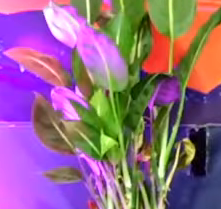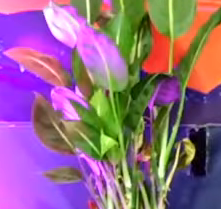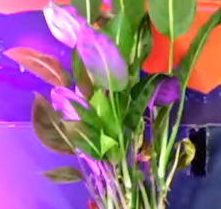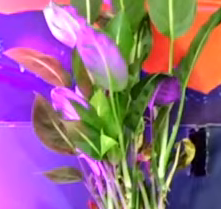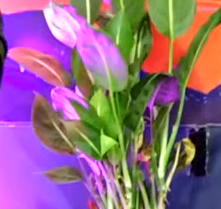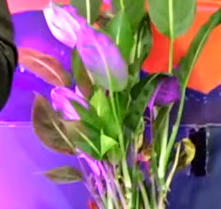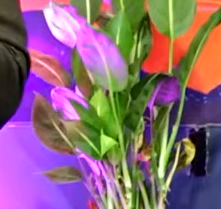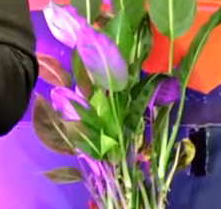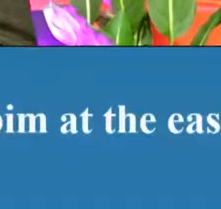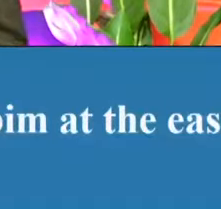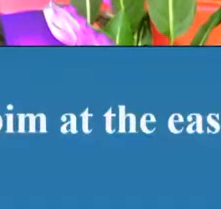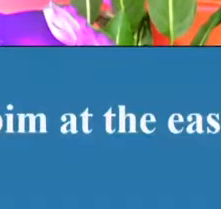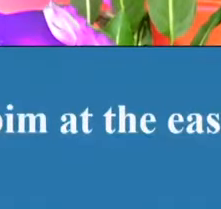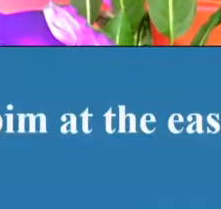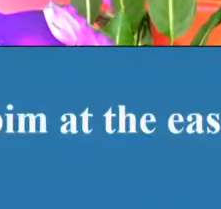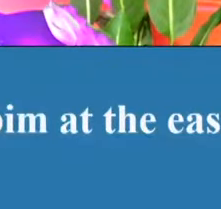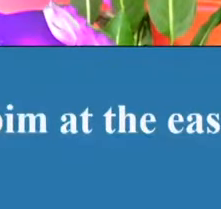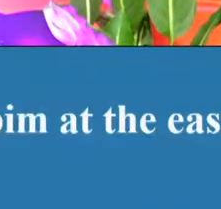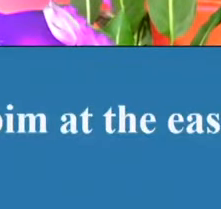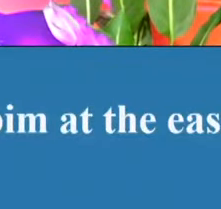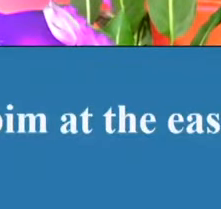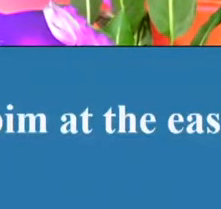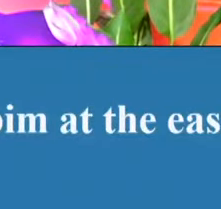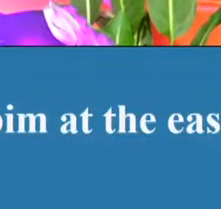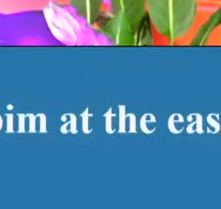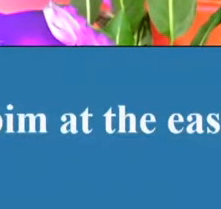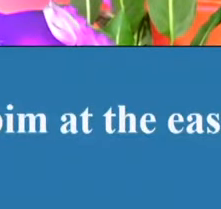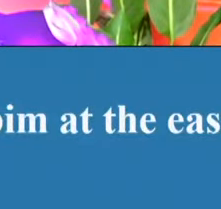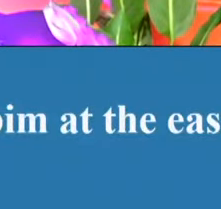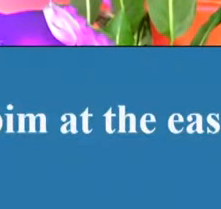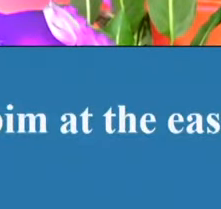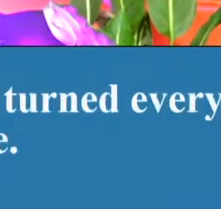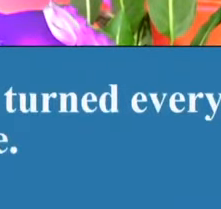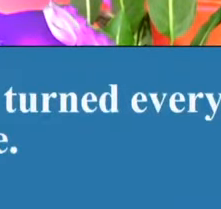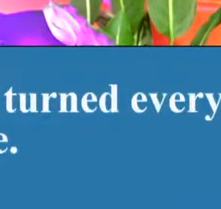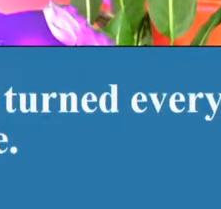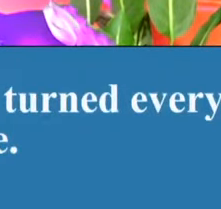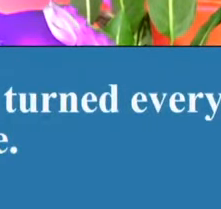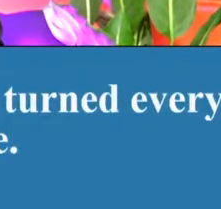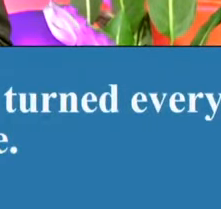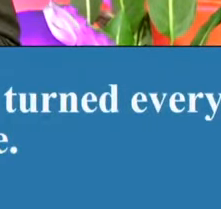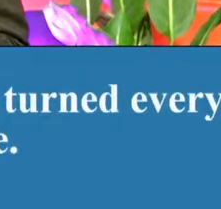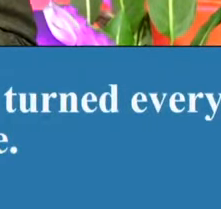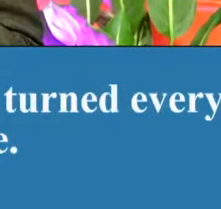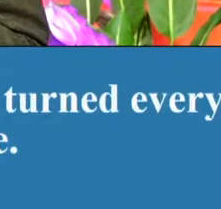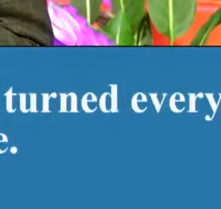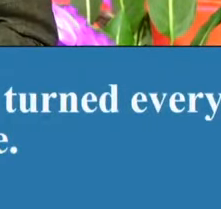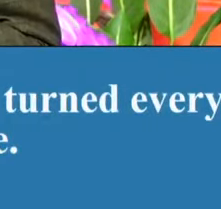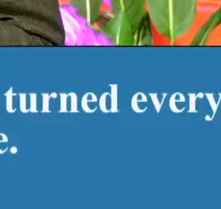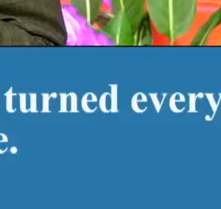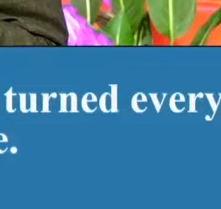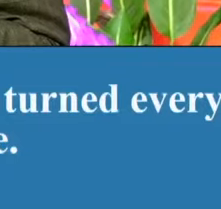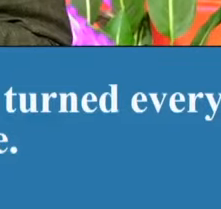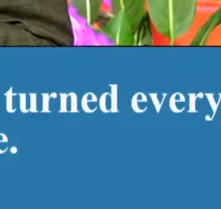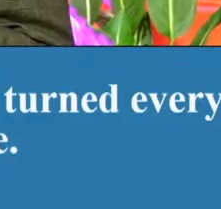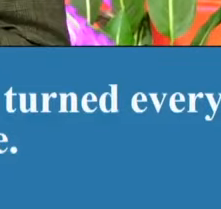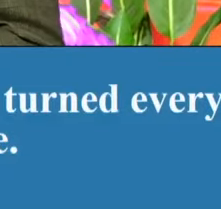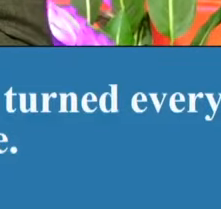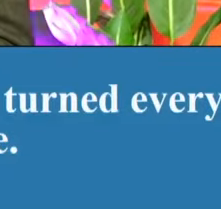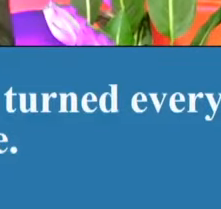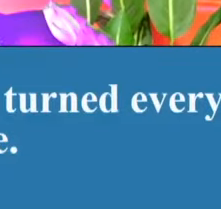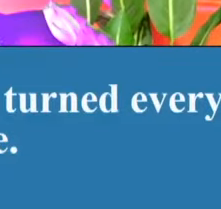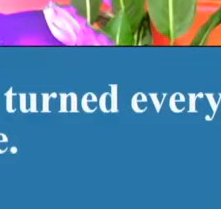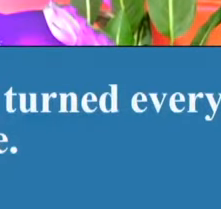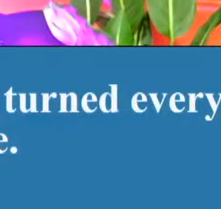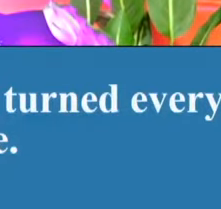man, and he placed cherubim at the east of the Garden of Eden, and a flaming sword